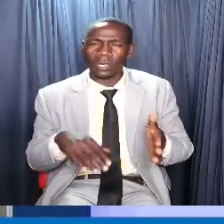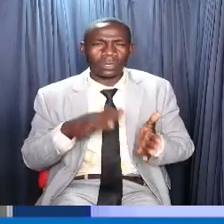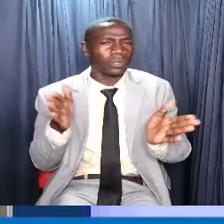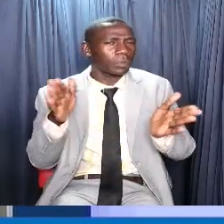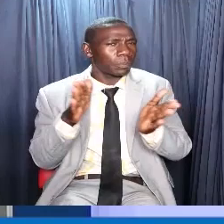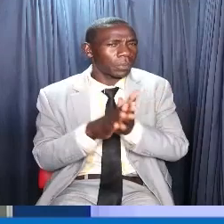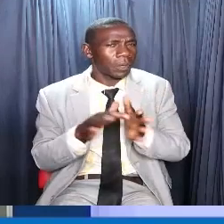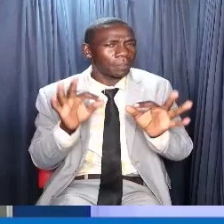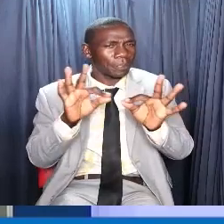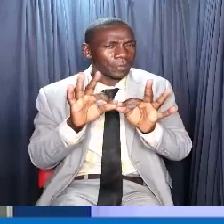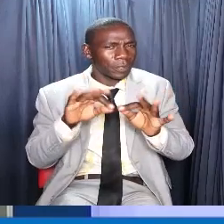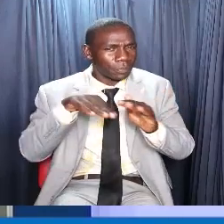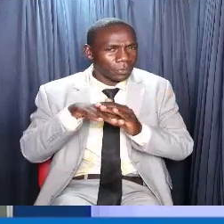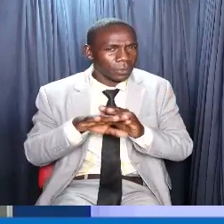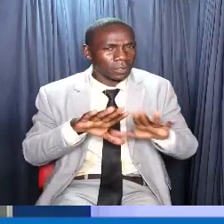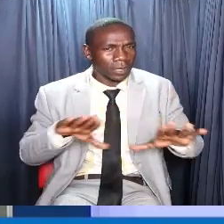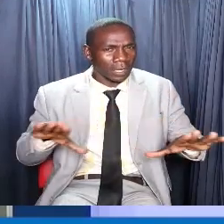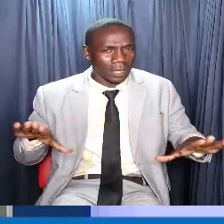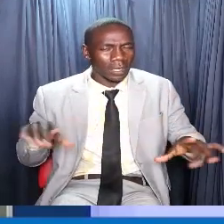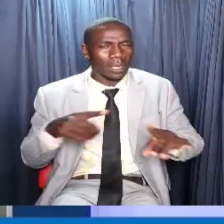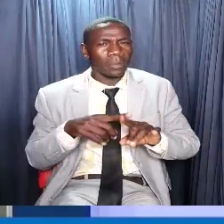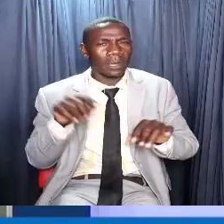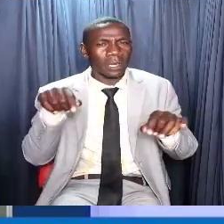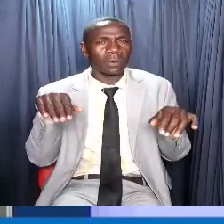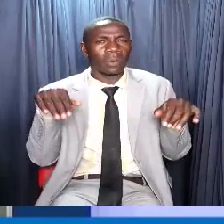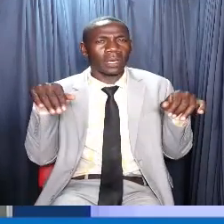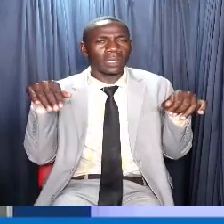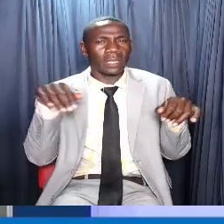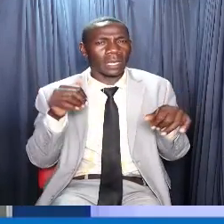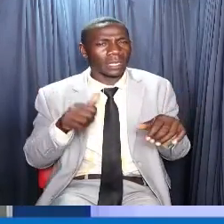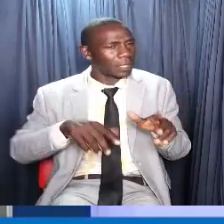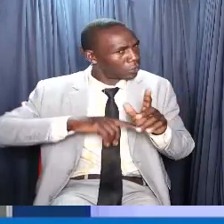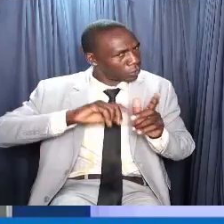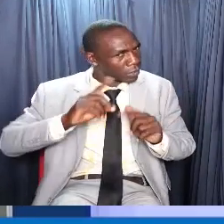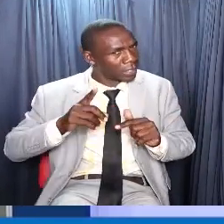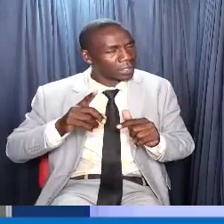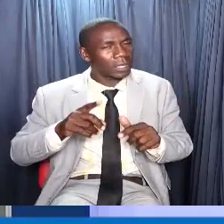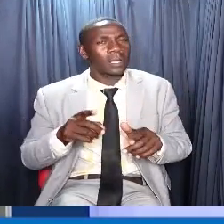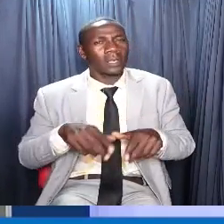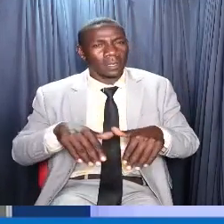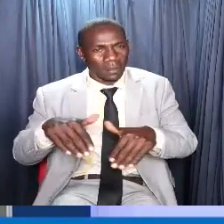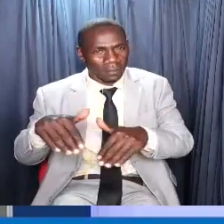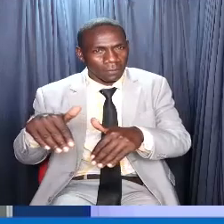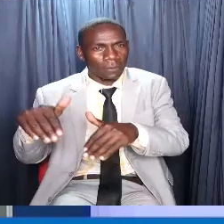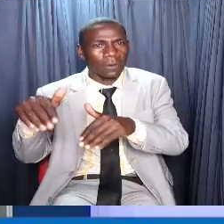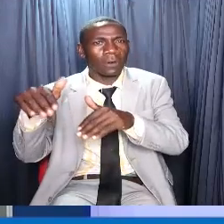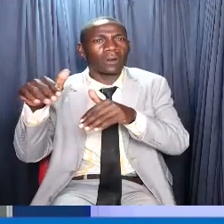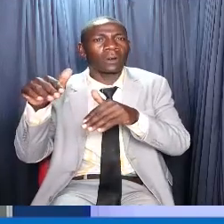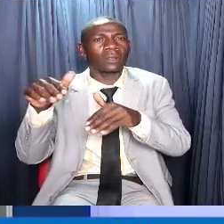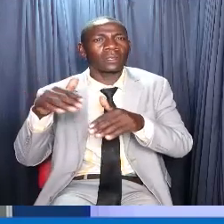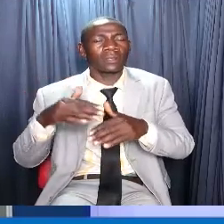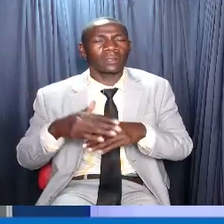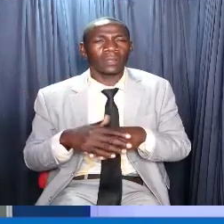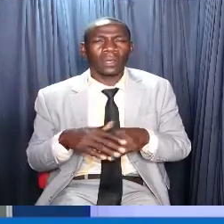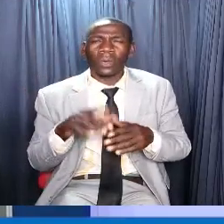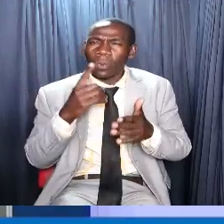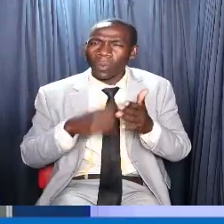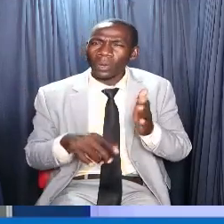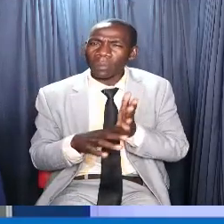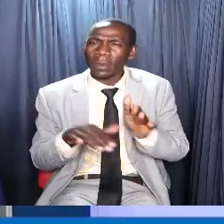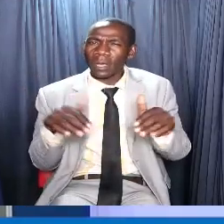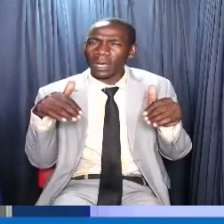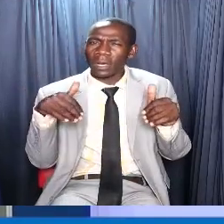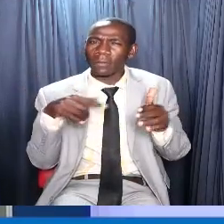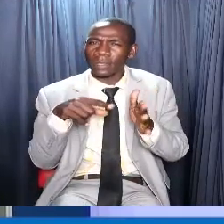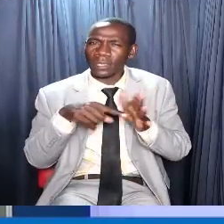wenzake wakienda shambani. They used to walk together. Leo anangoja wote wameenda ndio anashika. But now today the rest are gone, now she goes behind them. Na maneno gani fiche